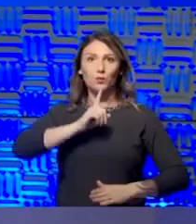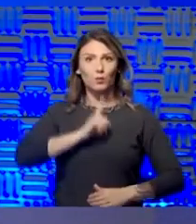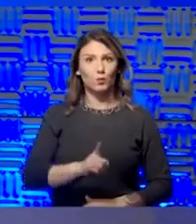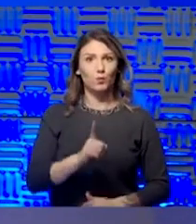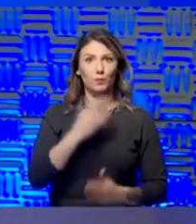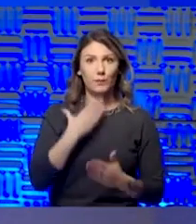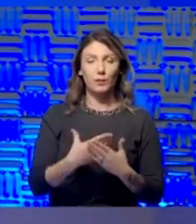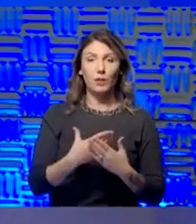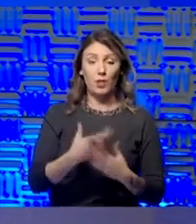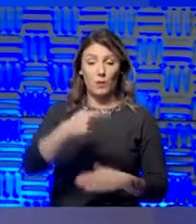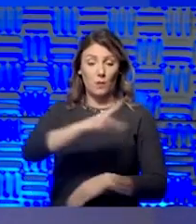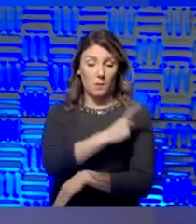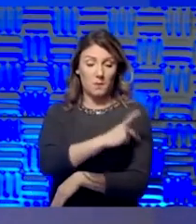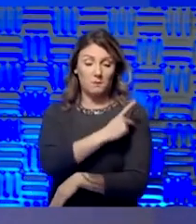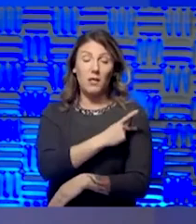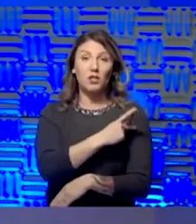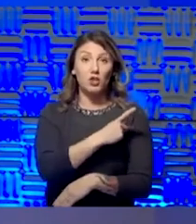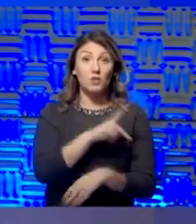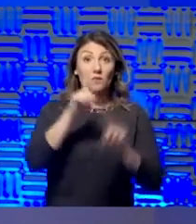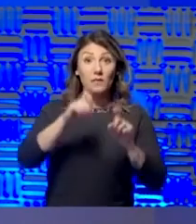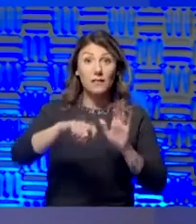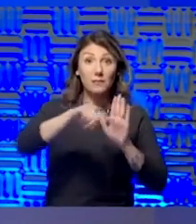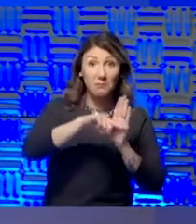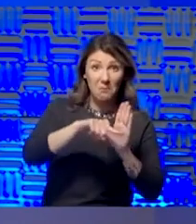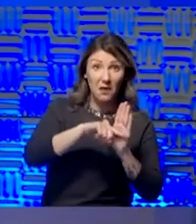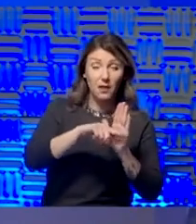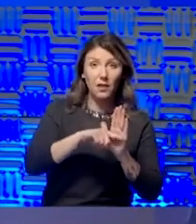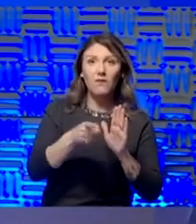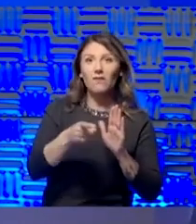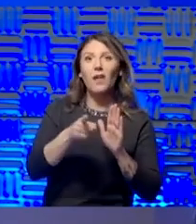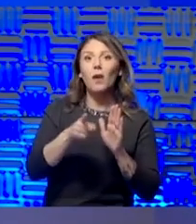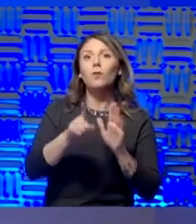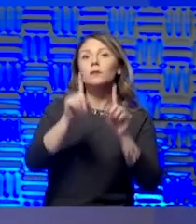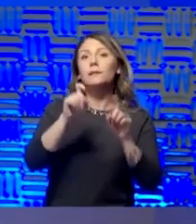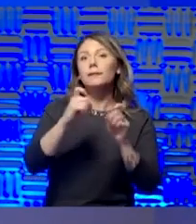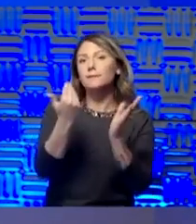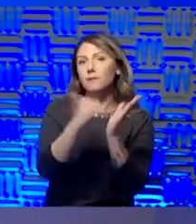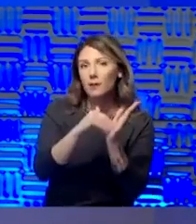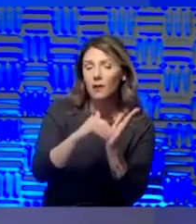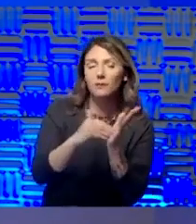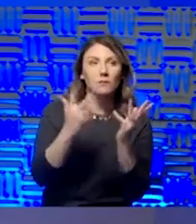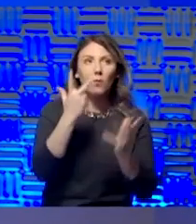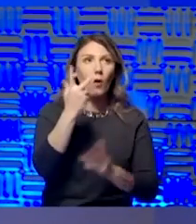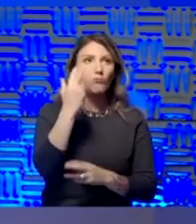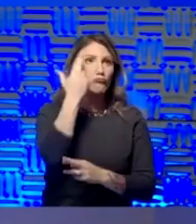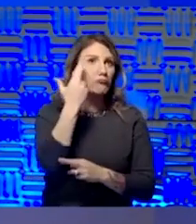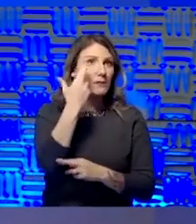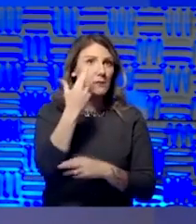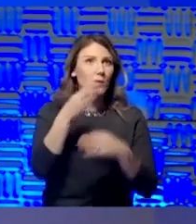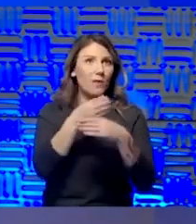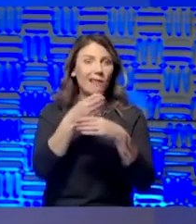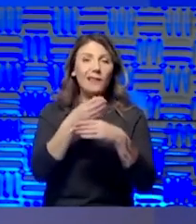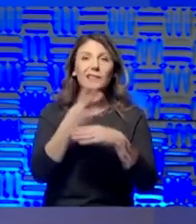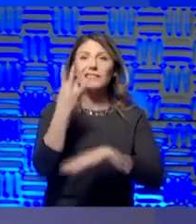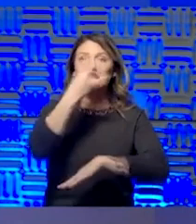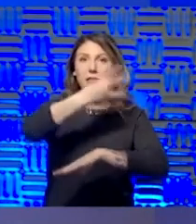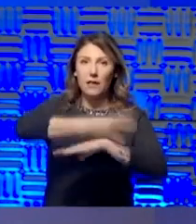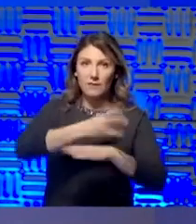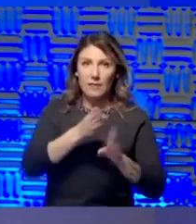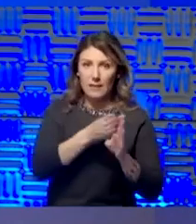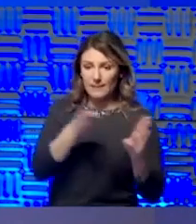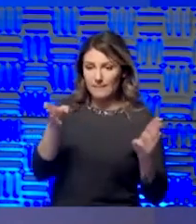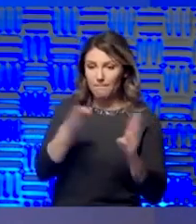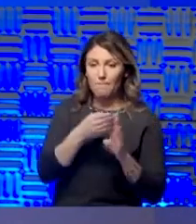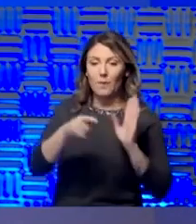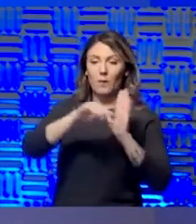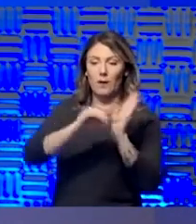actually. Those patients that tested negative were retested for one reason or another within, I think, at least 7 days, and they were negative. And the